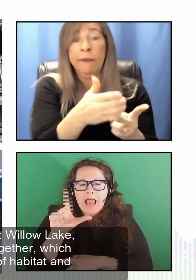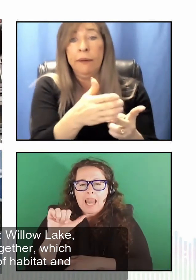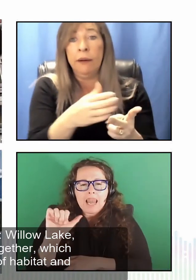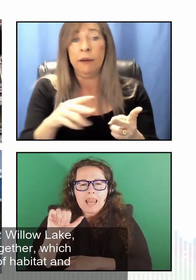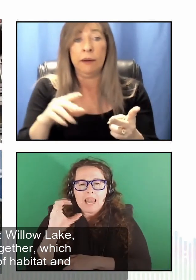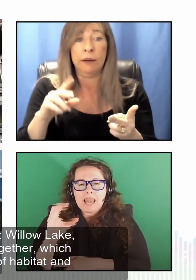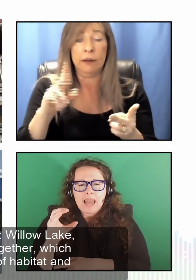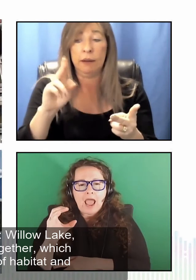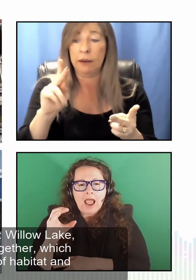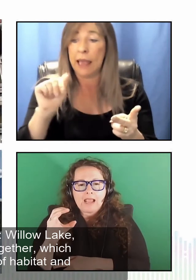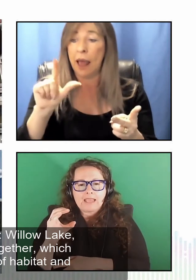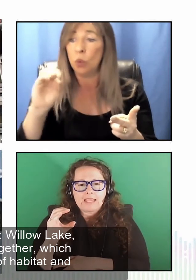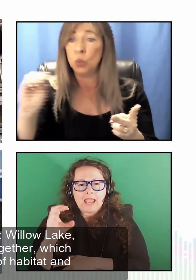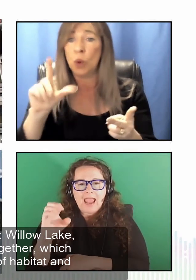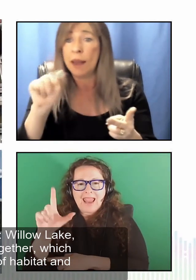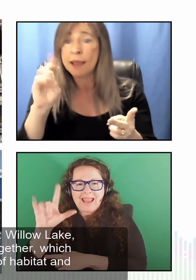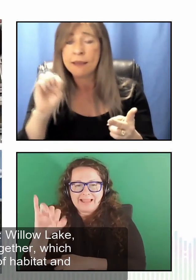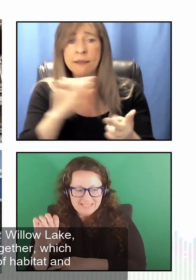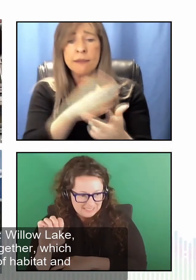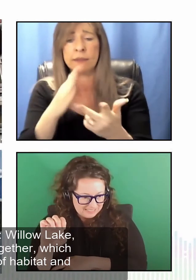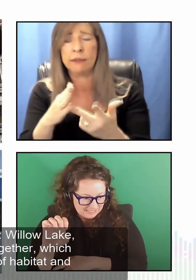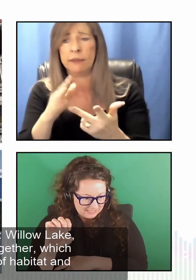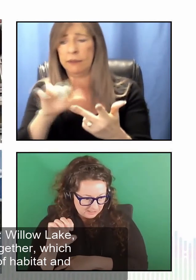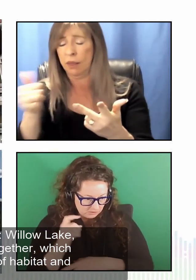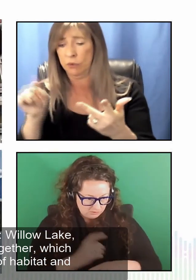Kelly Lake, and